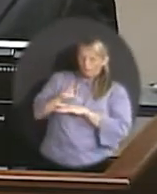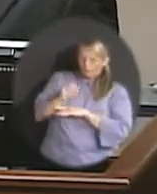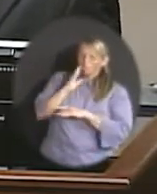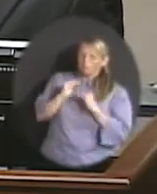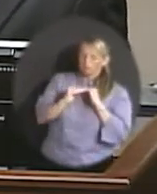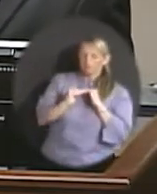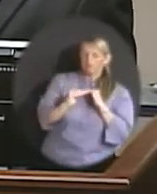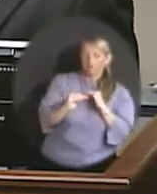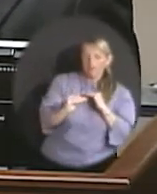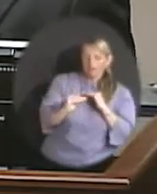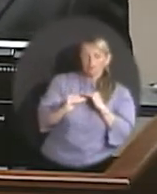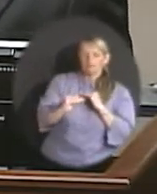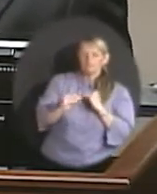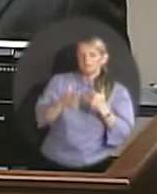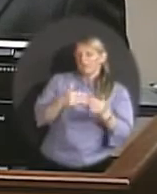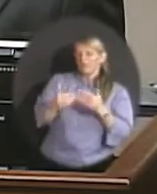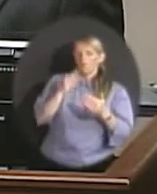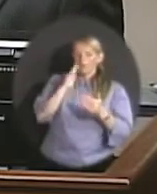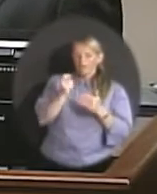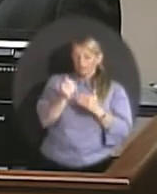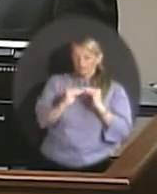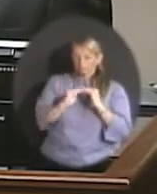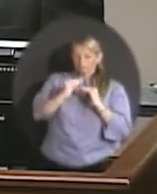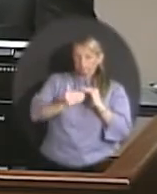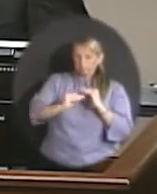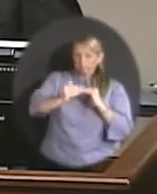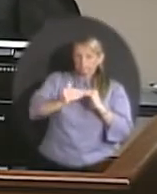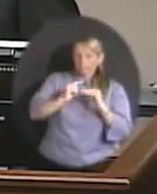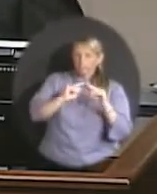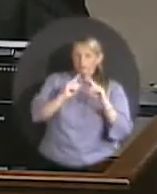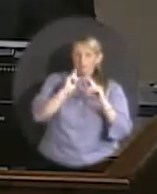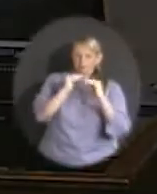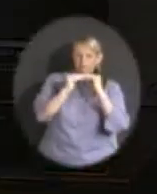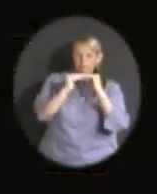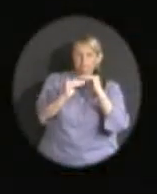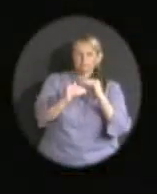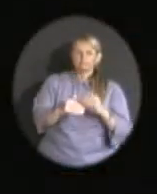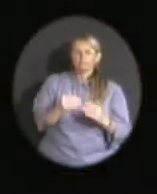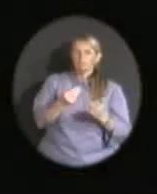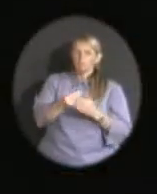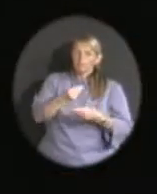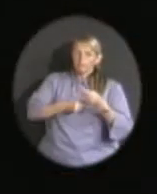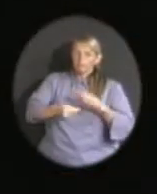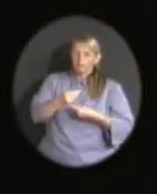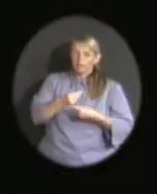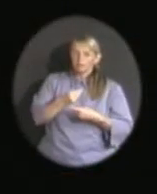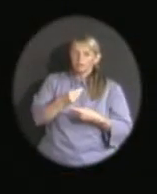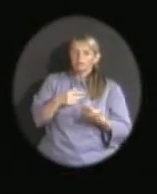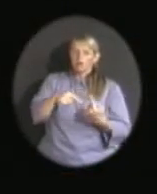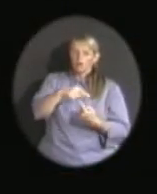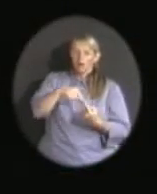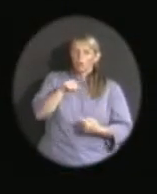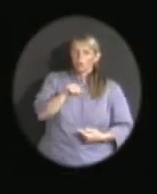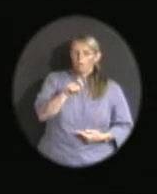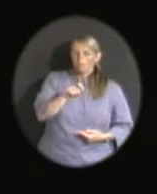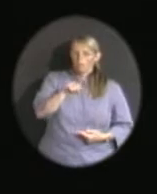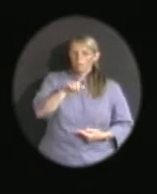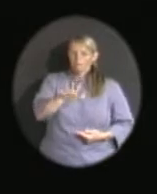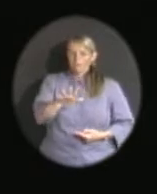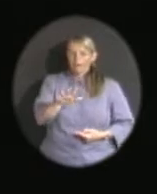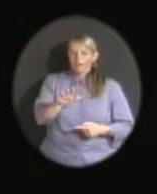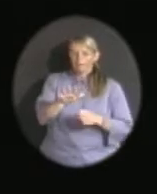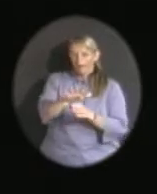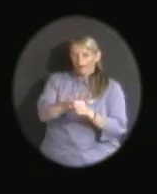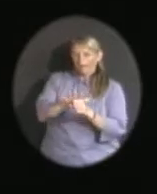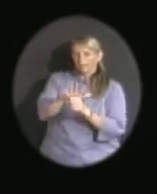Great. We've budgeted around a 1.15% decrease in assessed valuation. Back in January, the